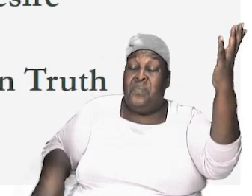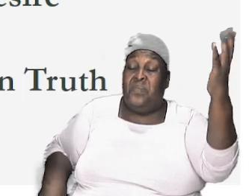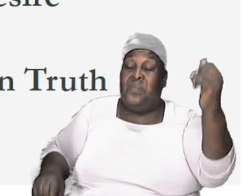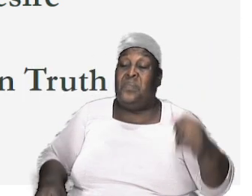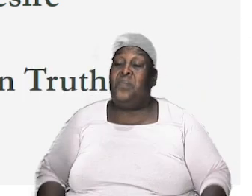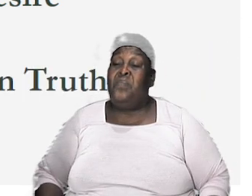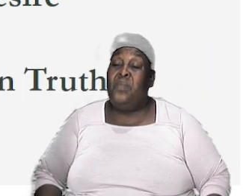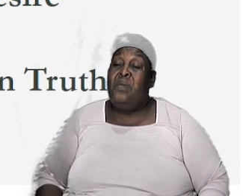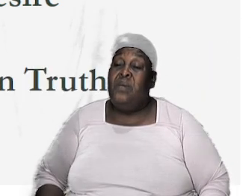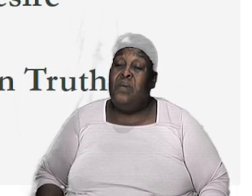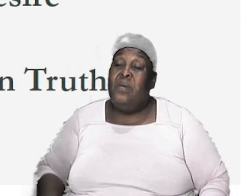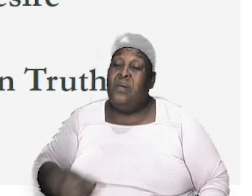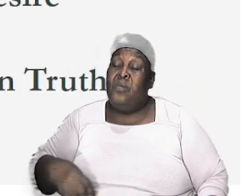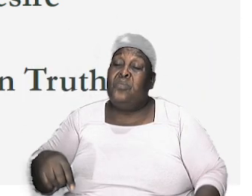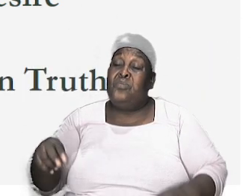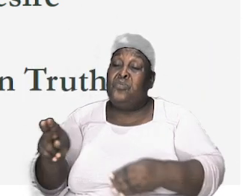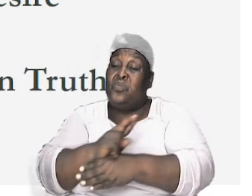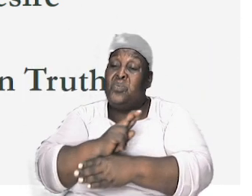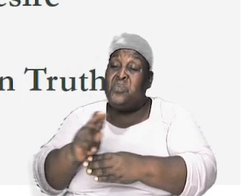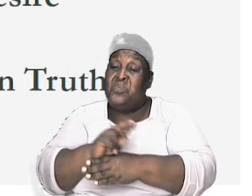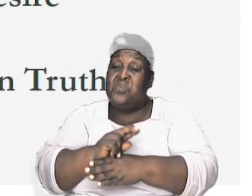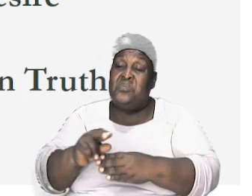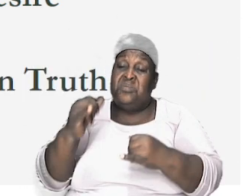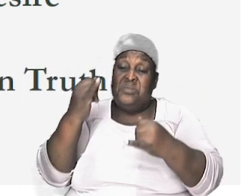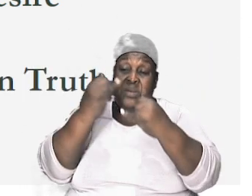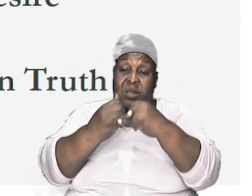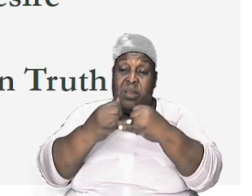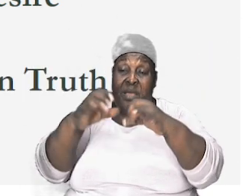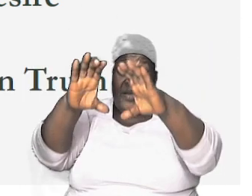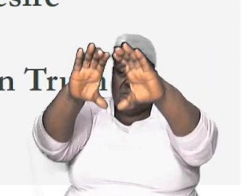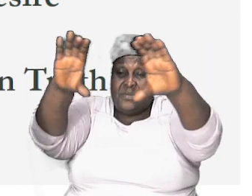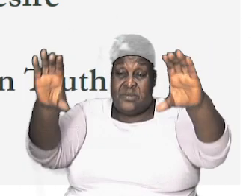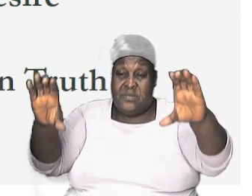I'm going to use this last slide.